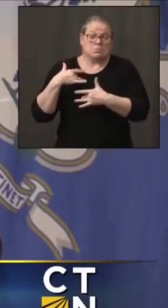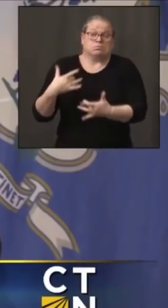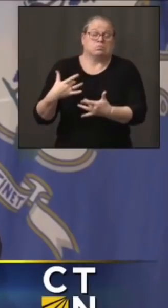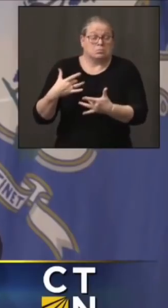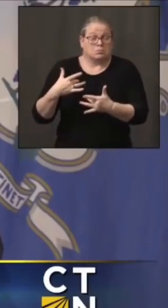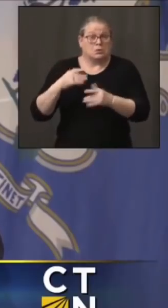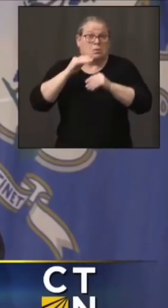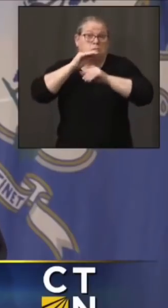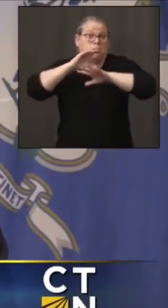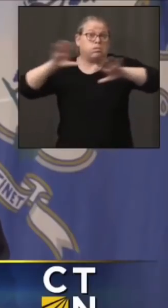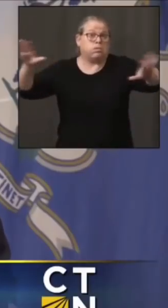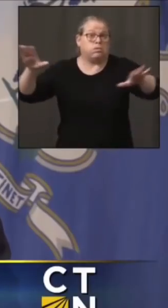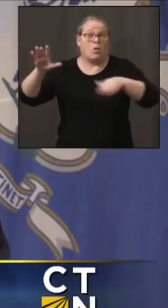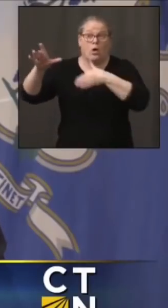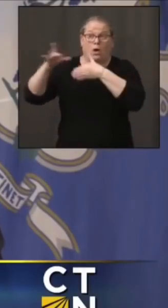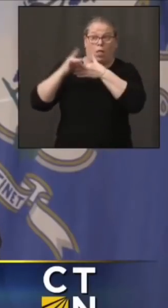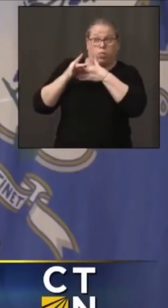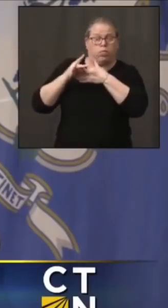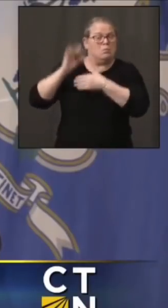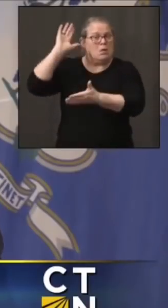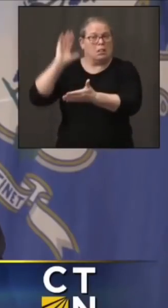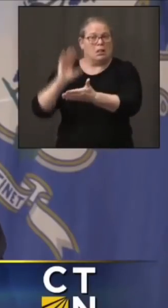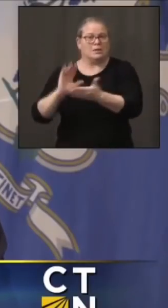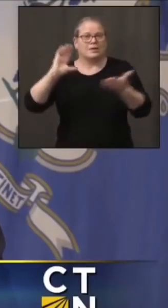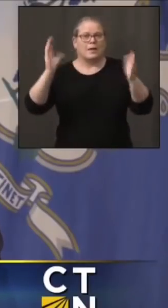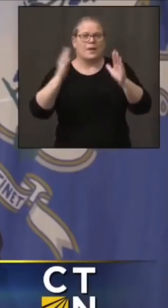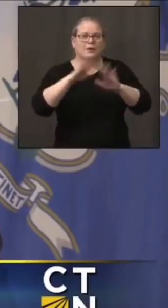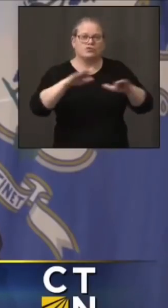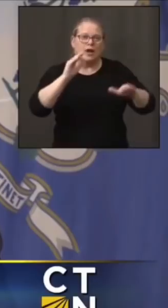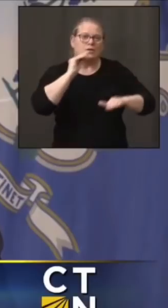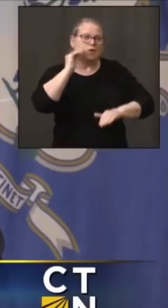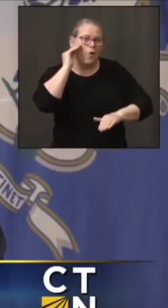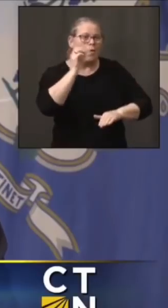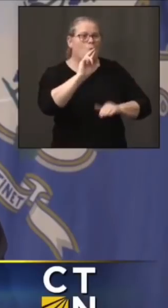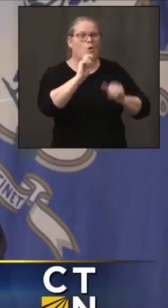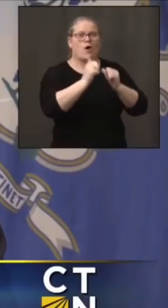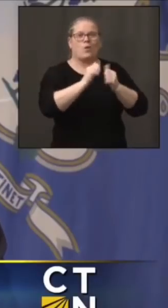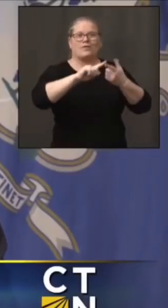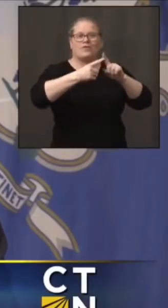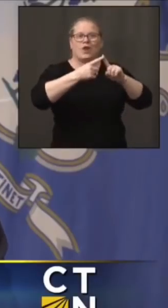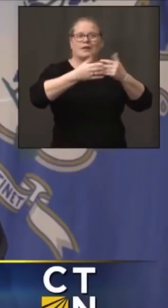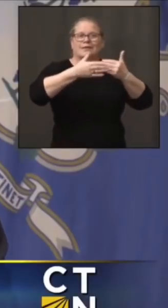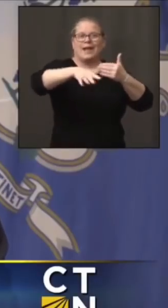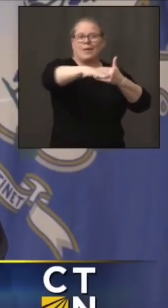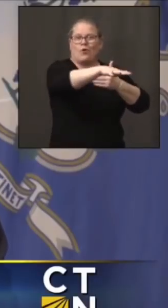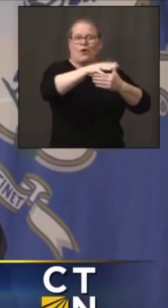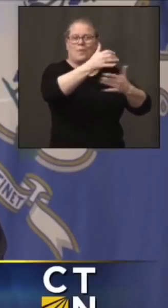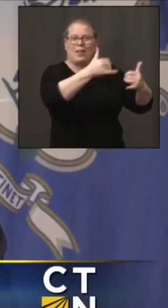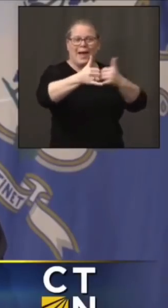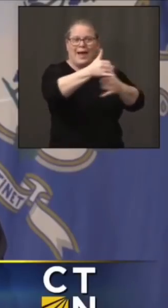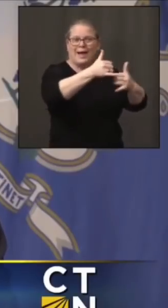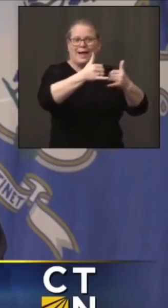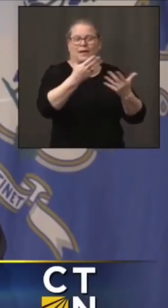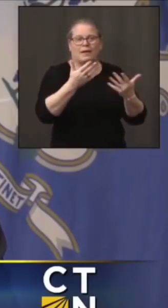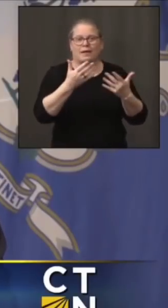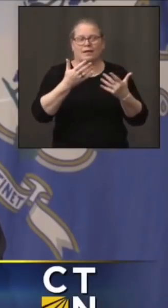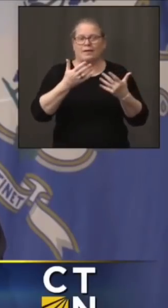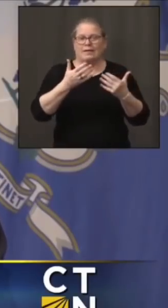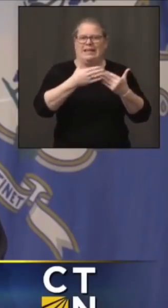infect or be infected than a child at home or playing with their pals in the neighborhood. So I'd like to think